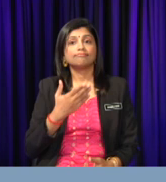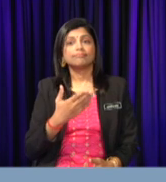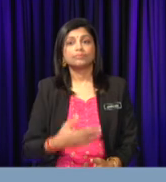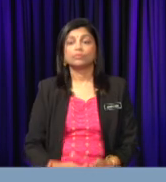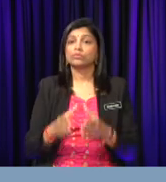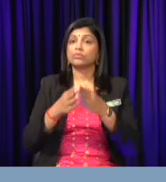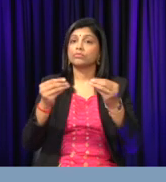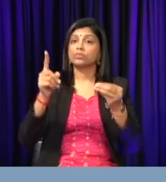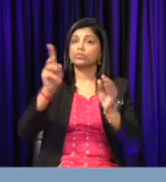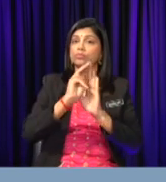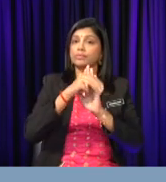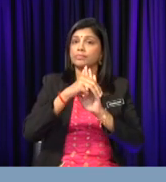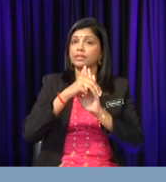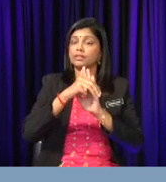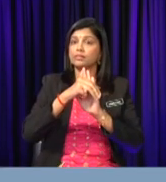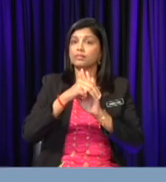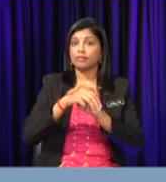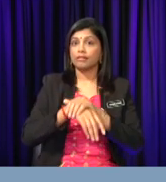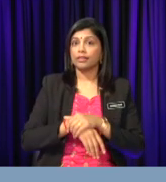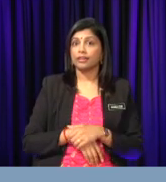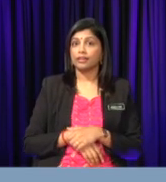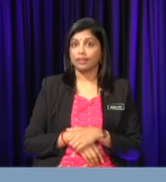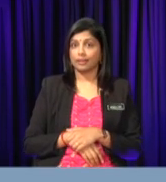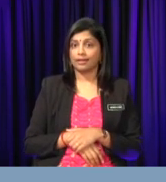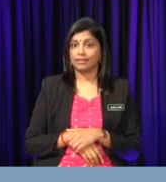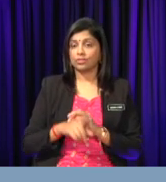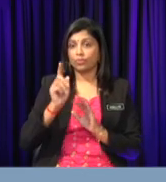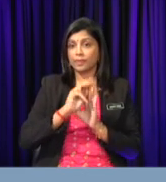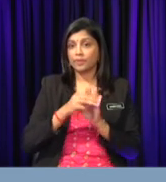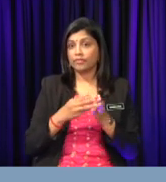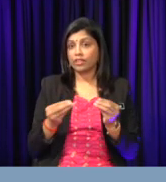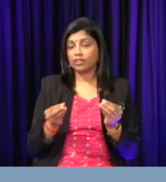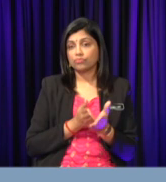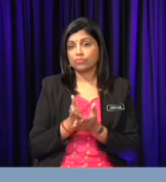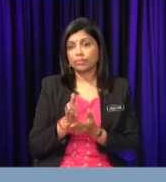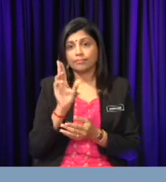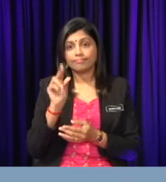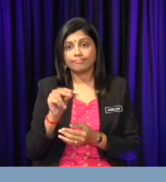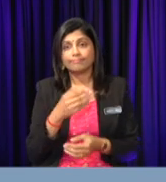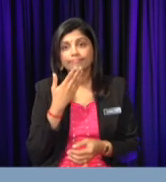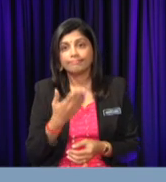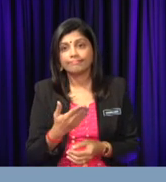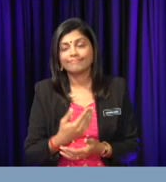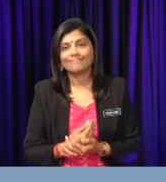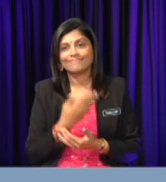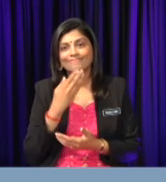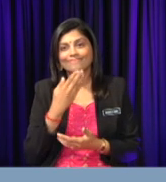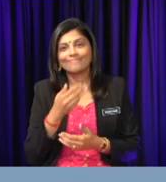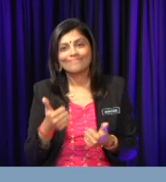Okay, so that's basically it. I see. All right, for Candidate A. So now, let's move on to you, Candidate B.